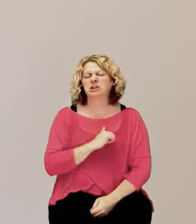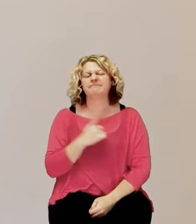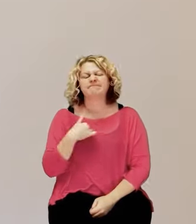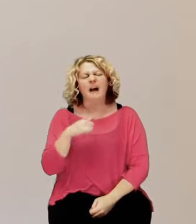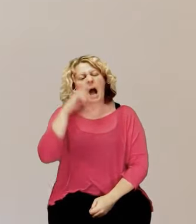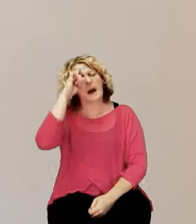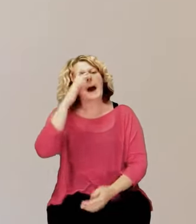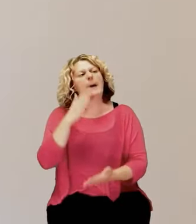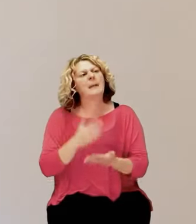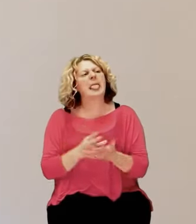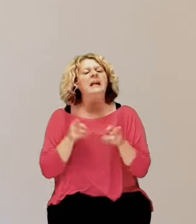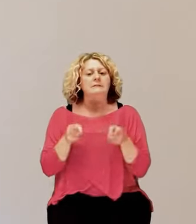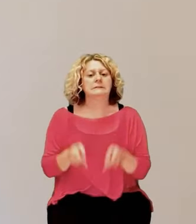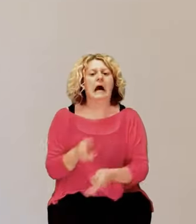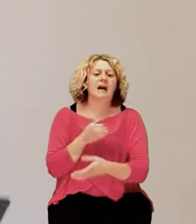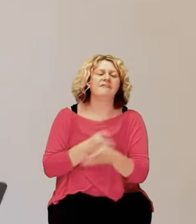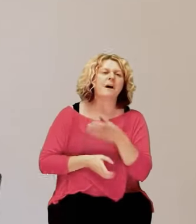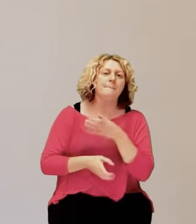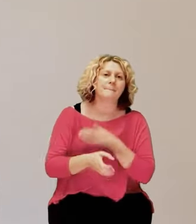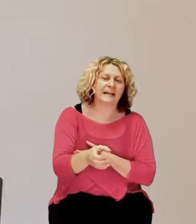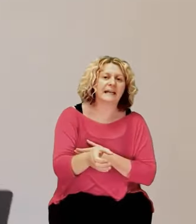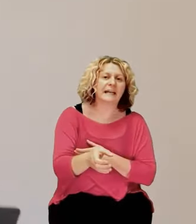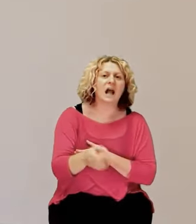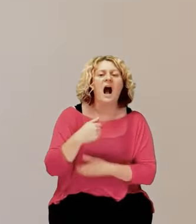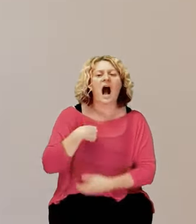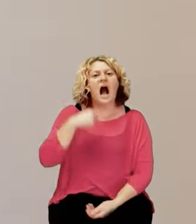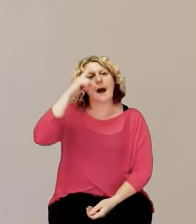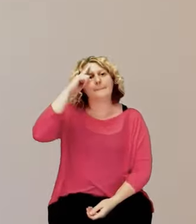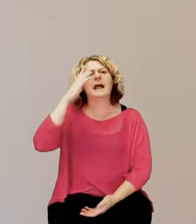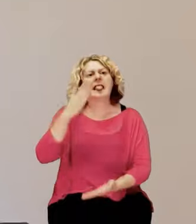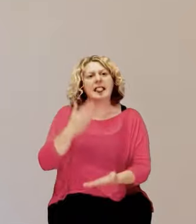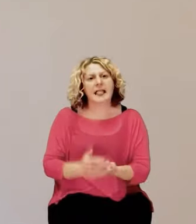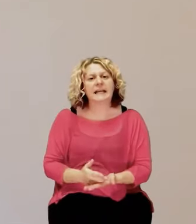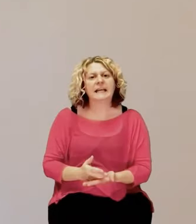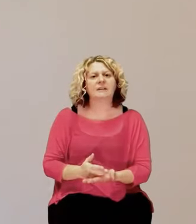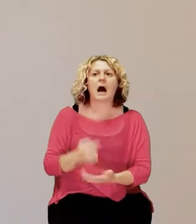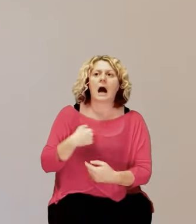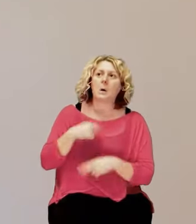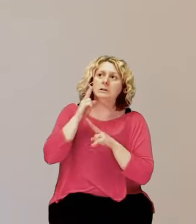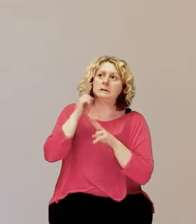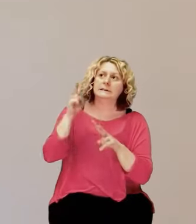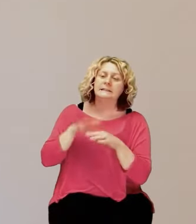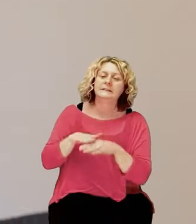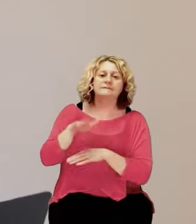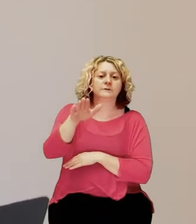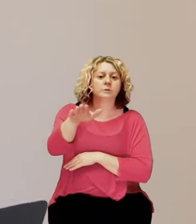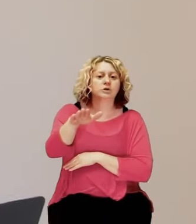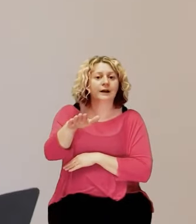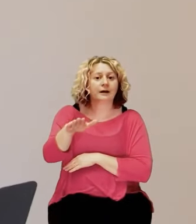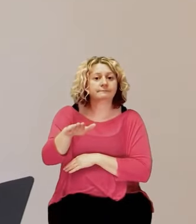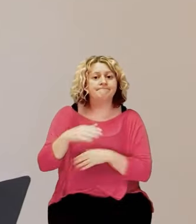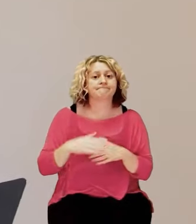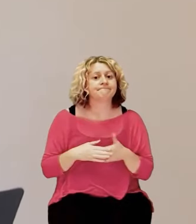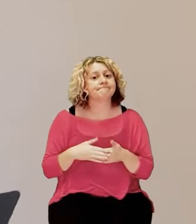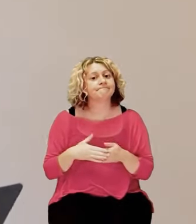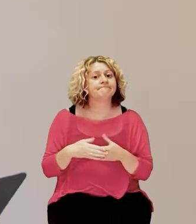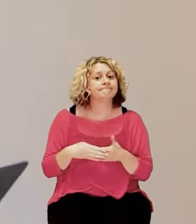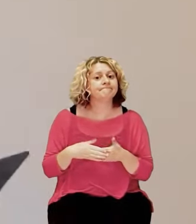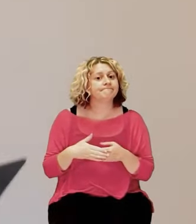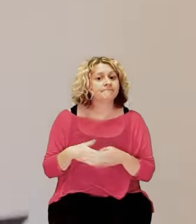believe he beat death. I believe his spirit lives in me. I believe I'm going to see him one day. Not enough. Not enough. Listen to what Paul